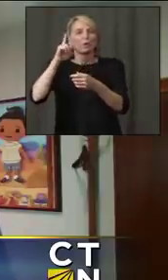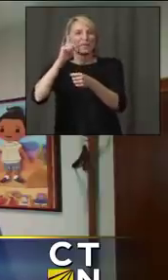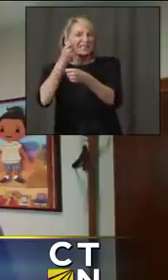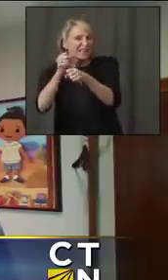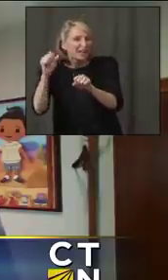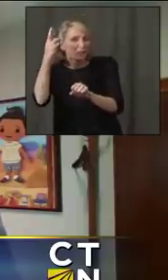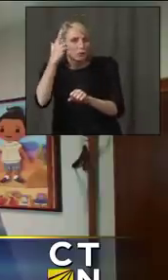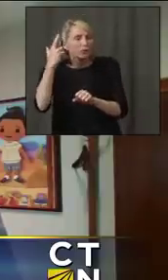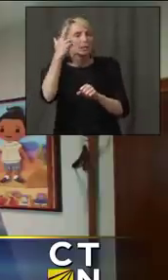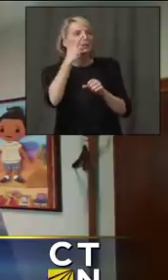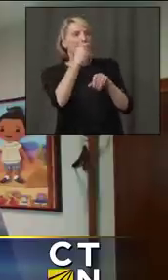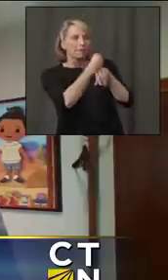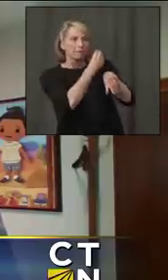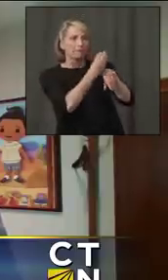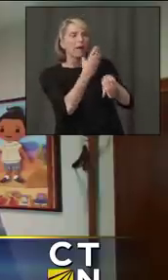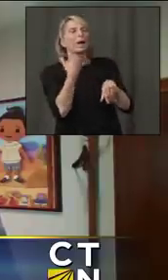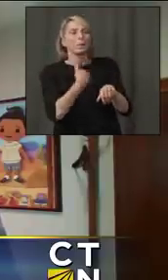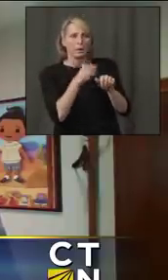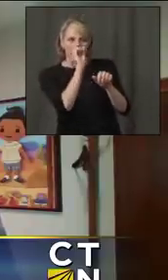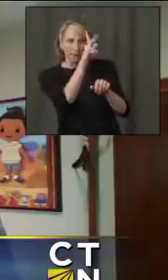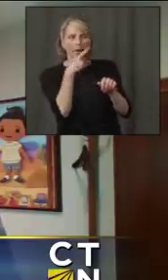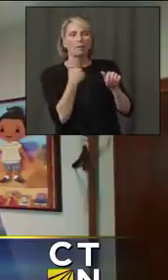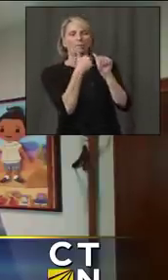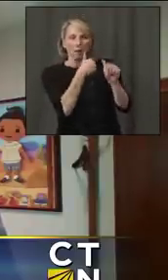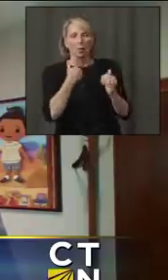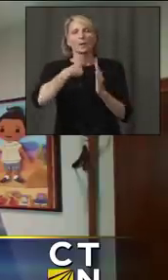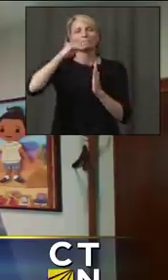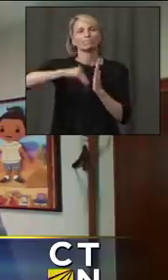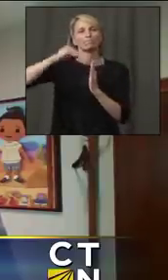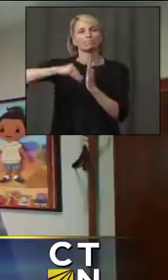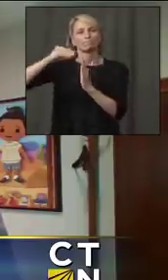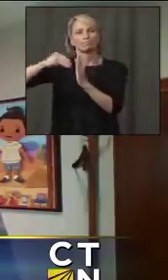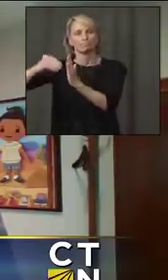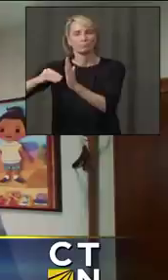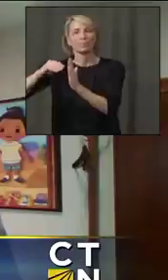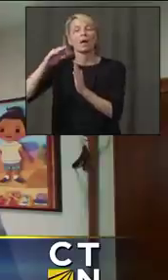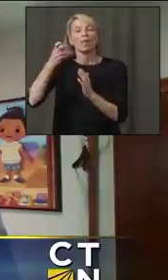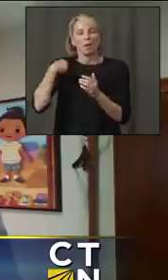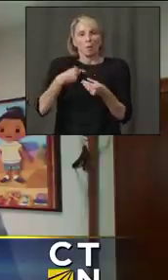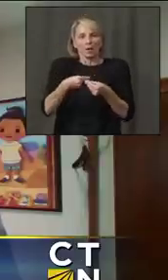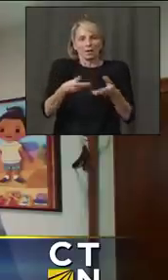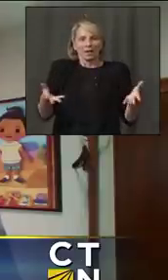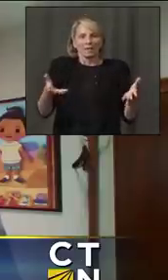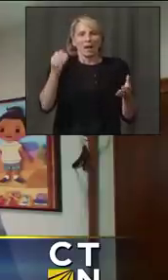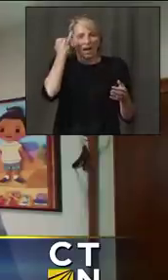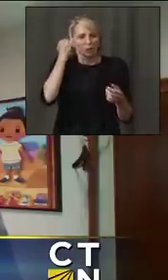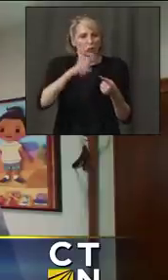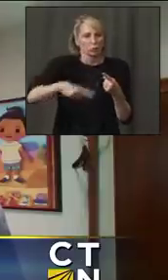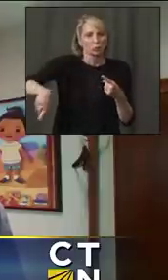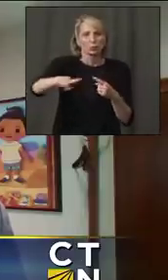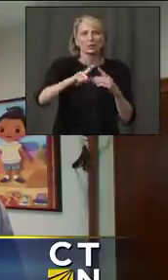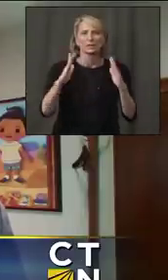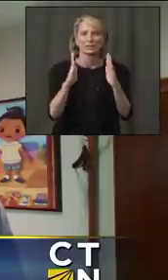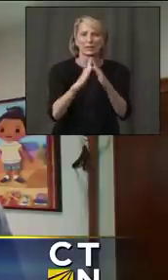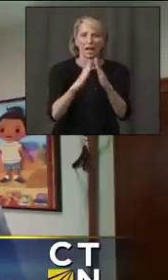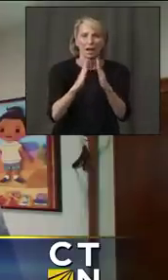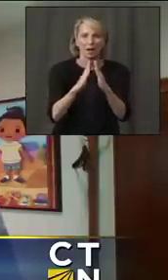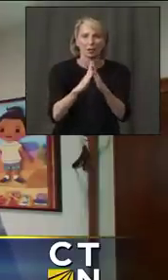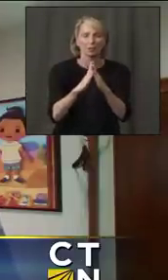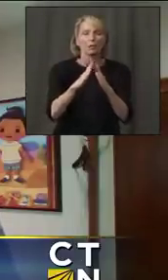level. We know local leaders know their communities best, local boards know their communities best, but we are asking districts to